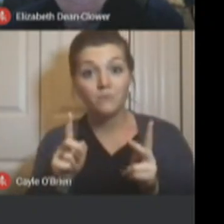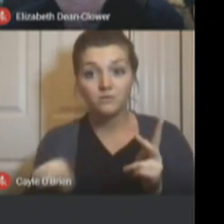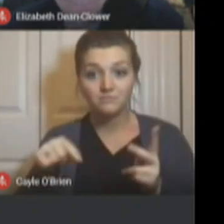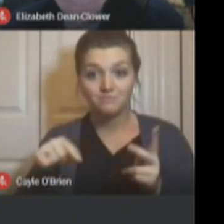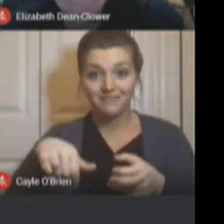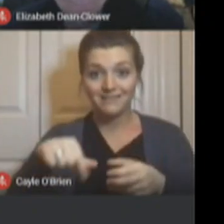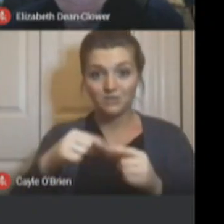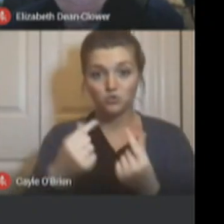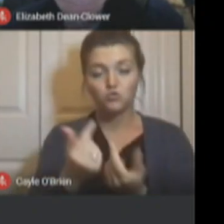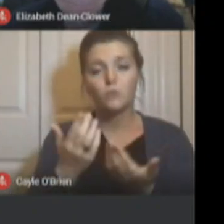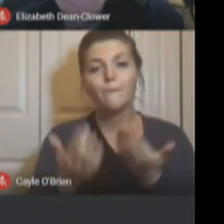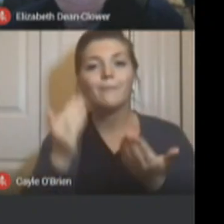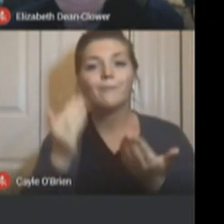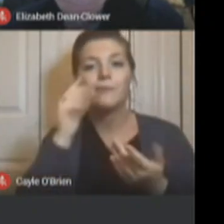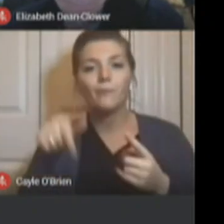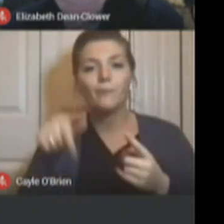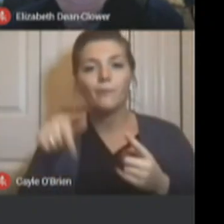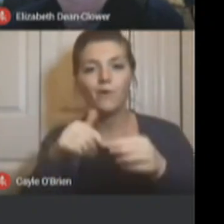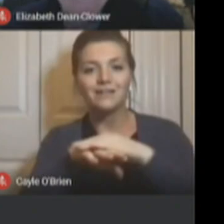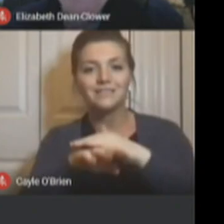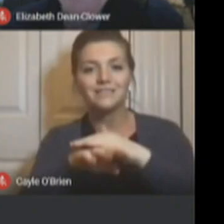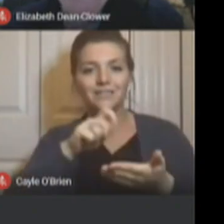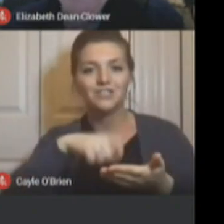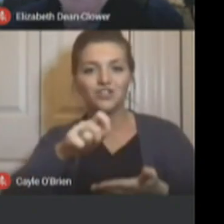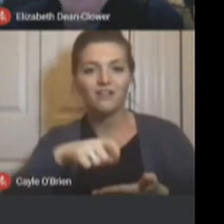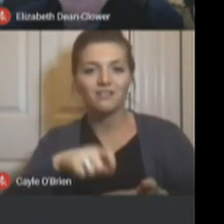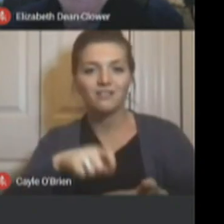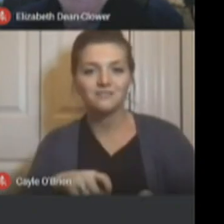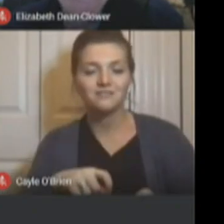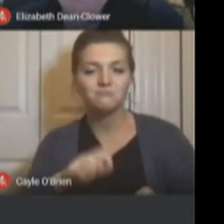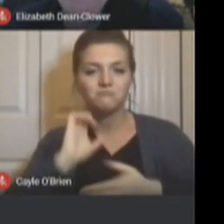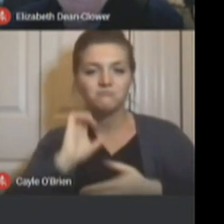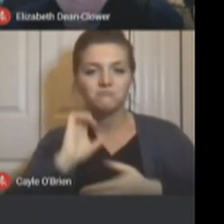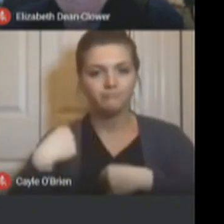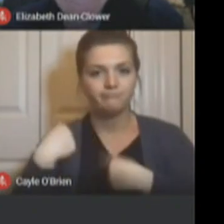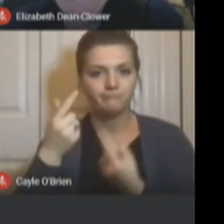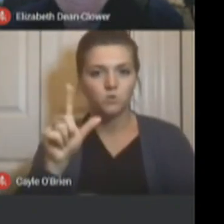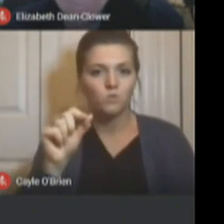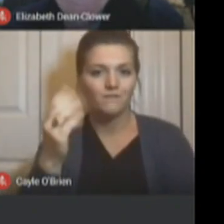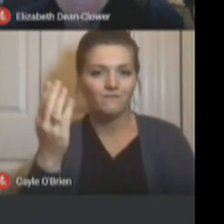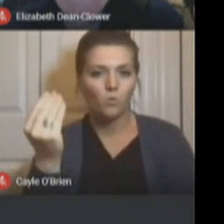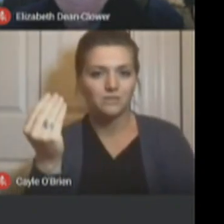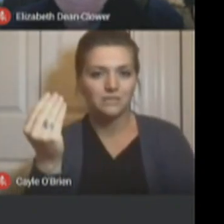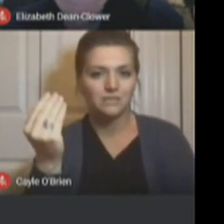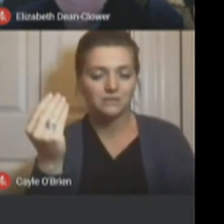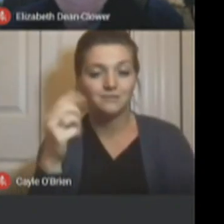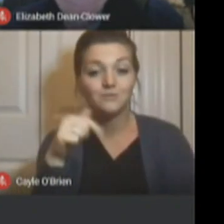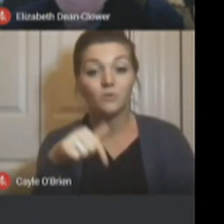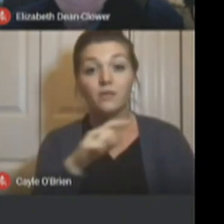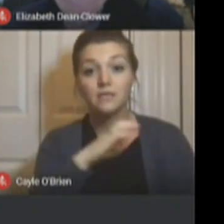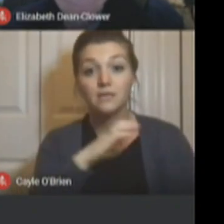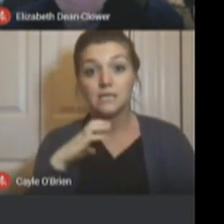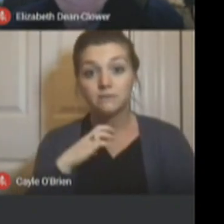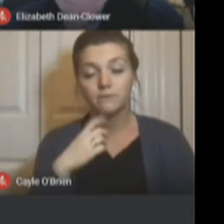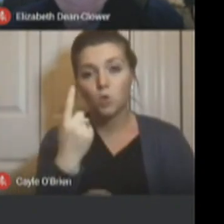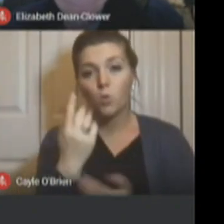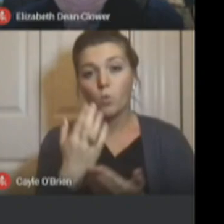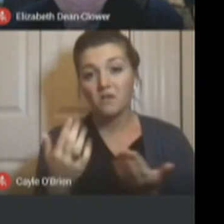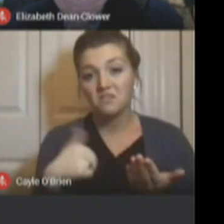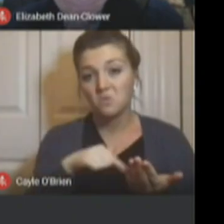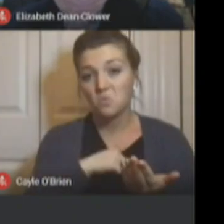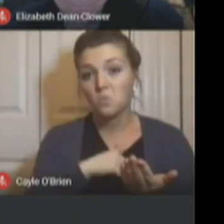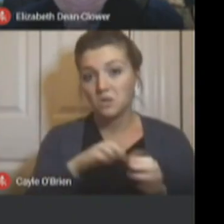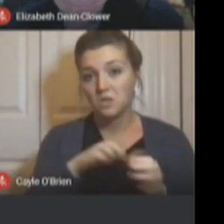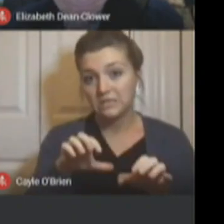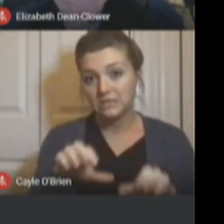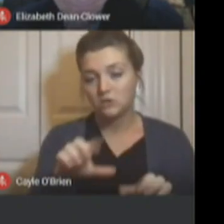accessibility checklist that's been in place since 2014. So for this commission, one of the things we did that was really important for us,